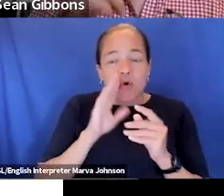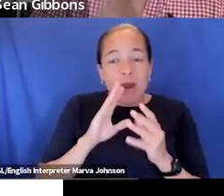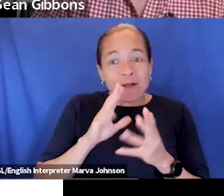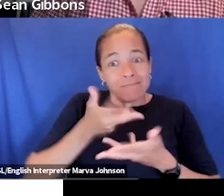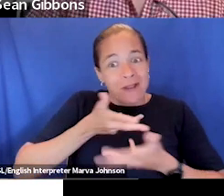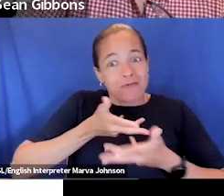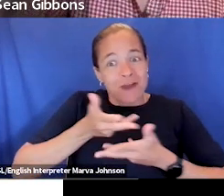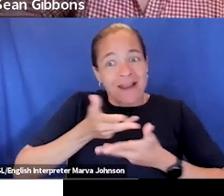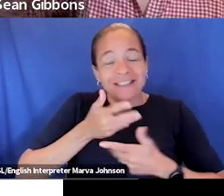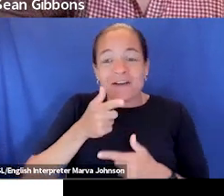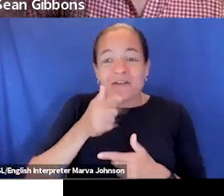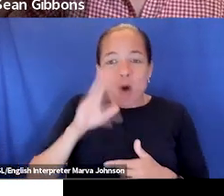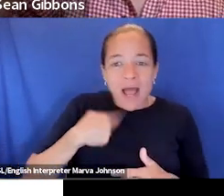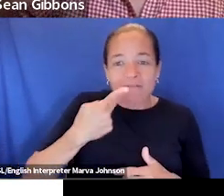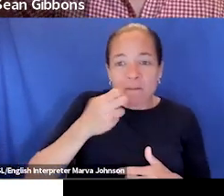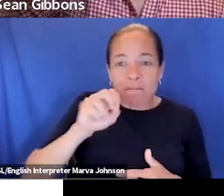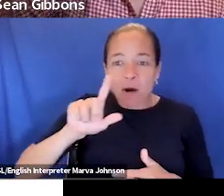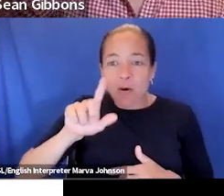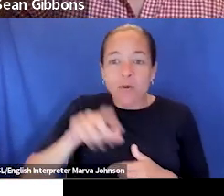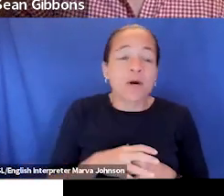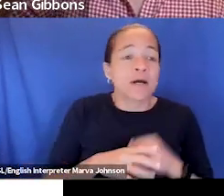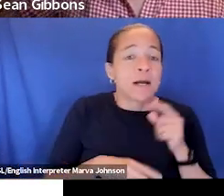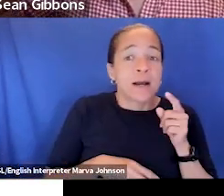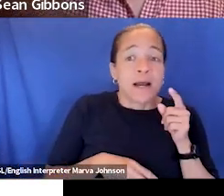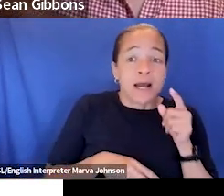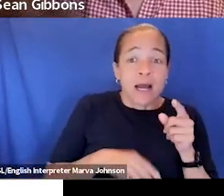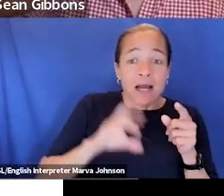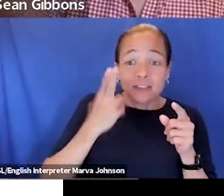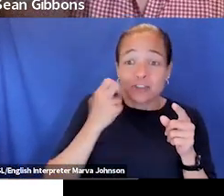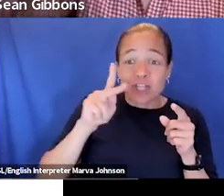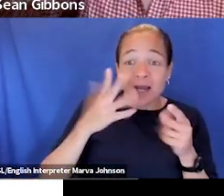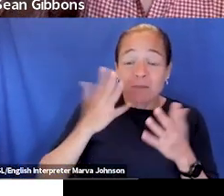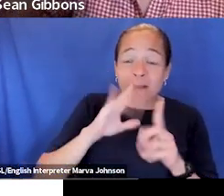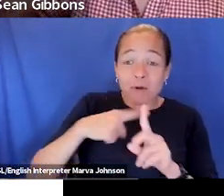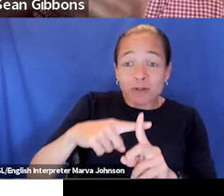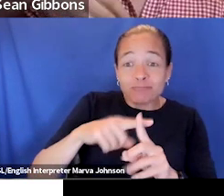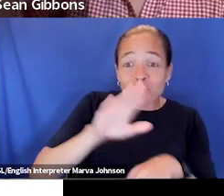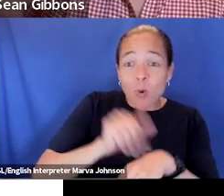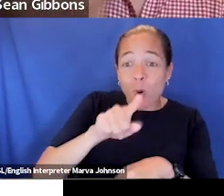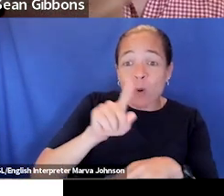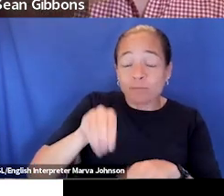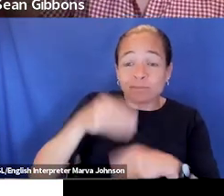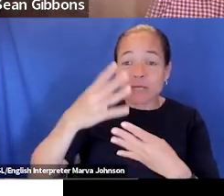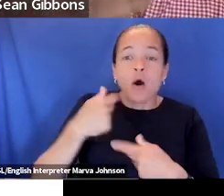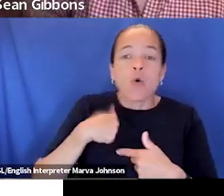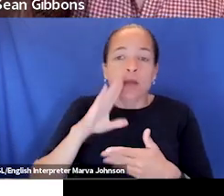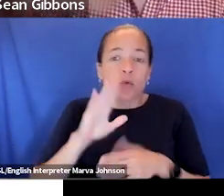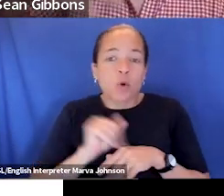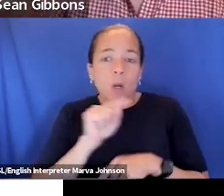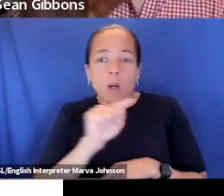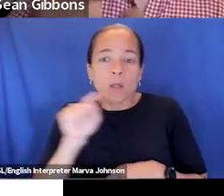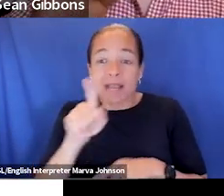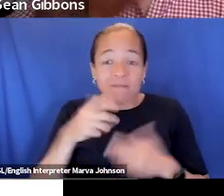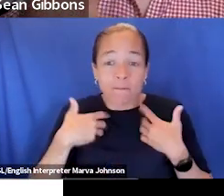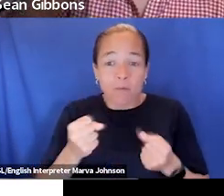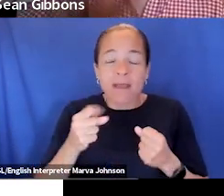if you're feeling brave, be prepared to raise your hand. I'll call on a few of you, or we'll call on a few of you. We'll promote you up, so we'll be able to see your video and audio.